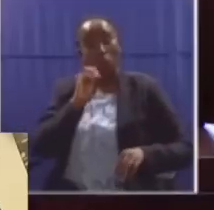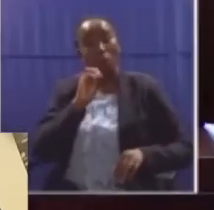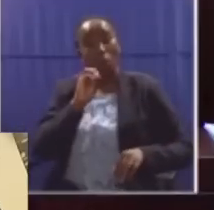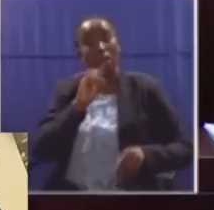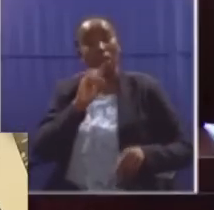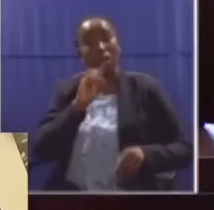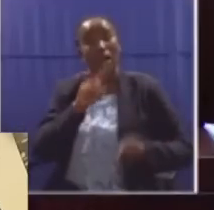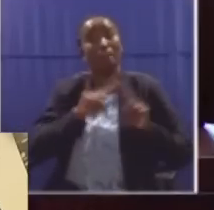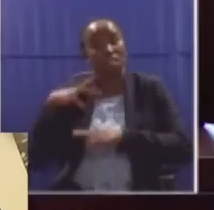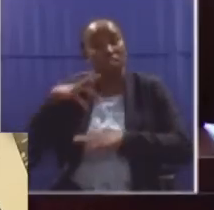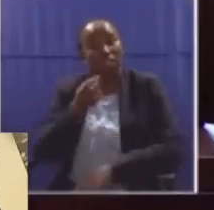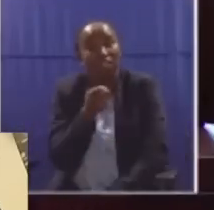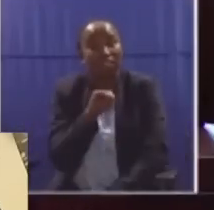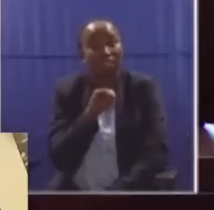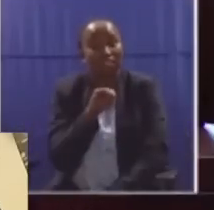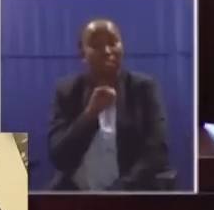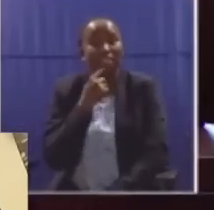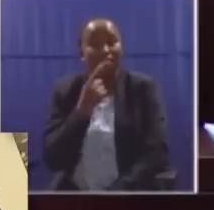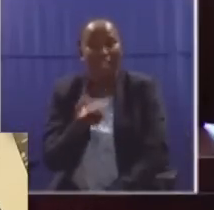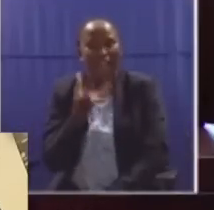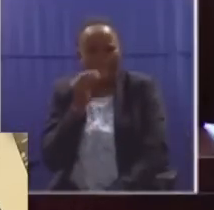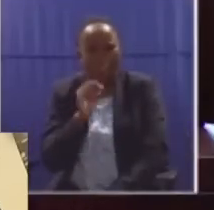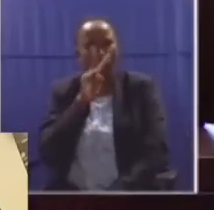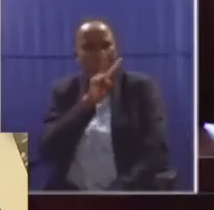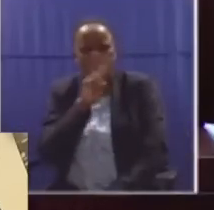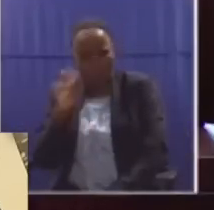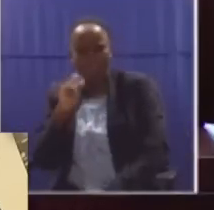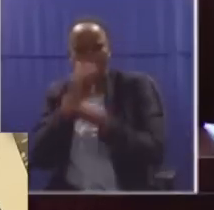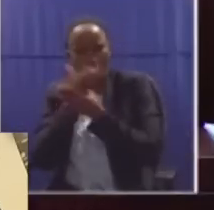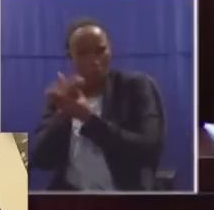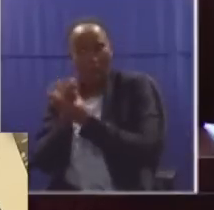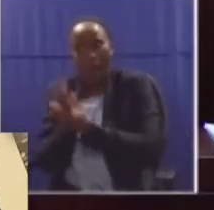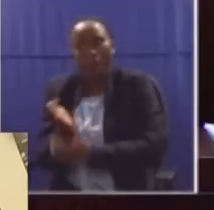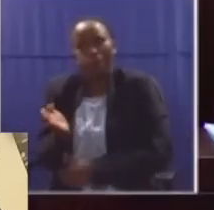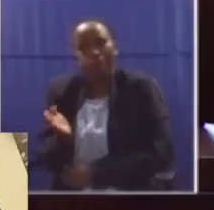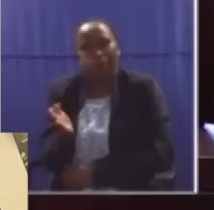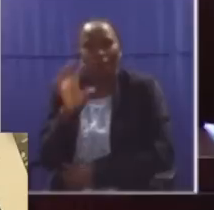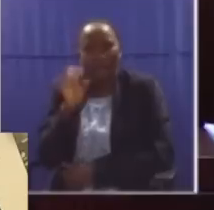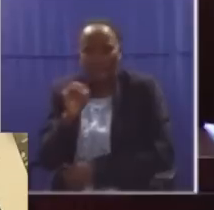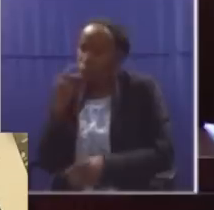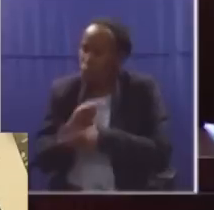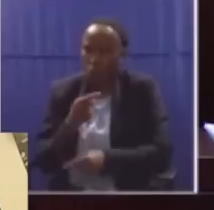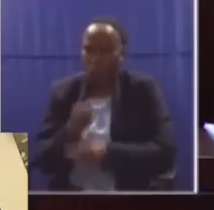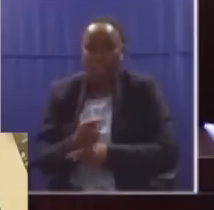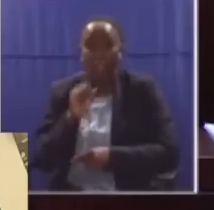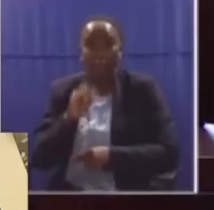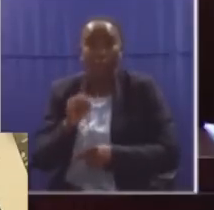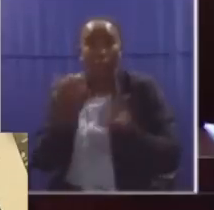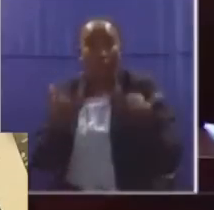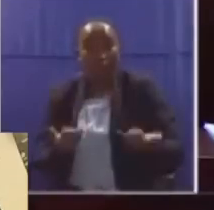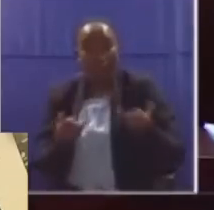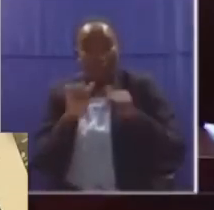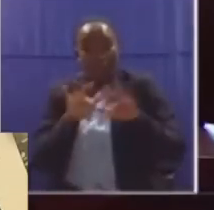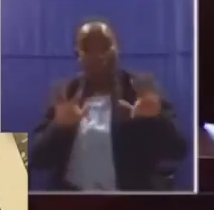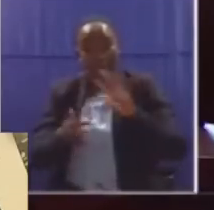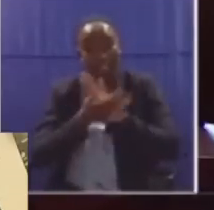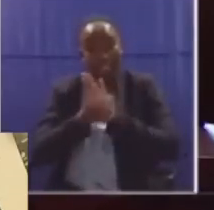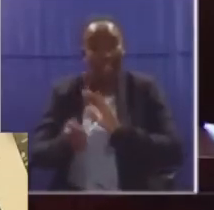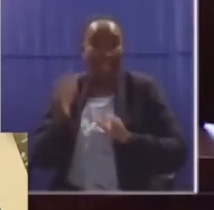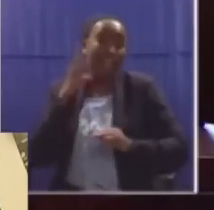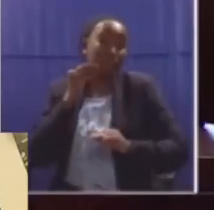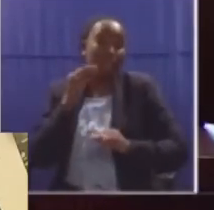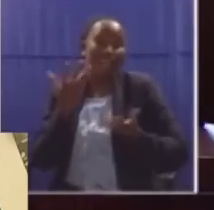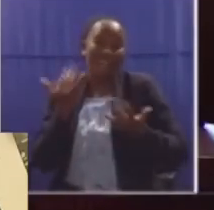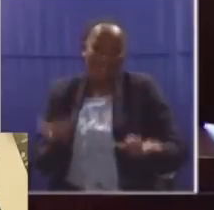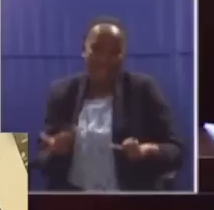that I speak to telling me that they have well over 200 dockets on their desk at any given time. We are losing valuable skills and experience in